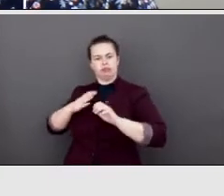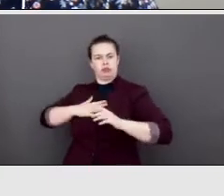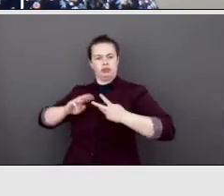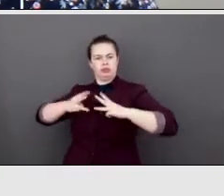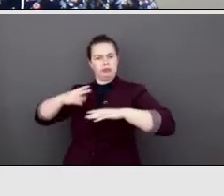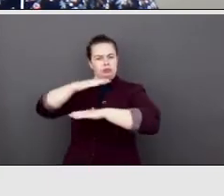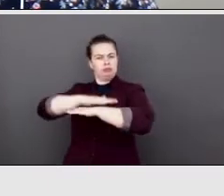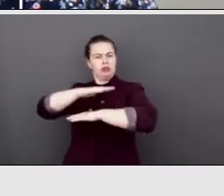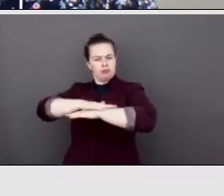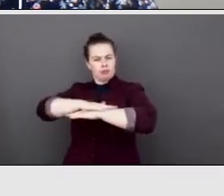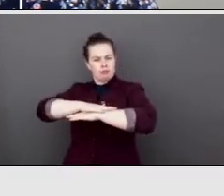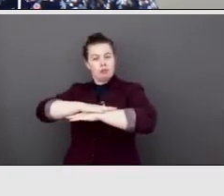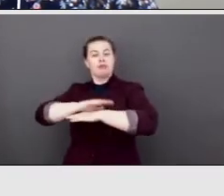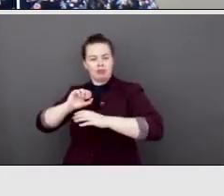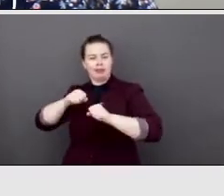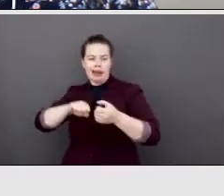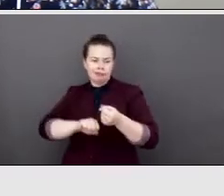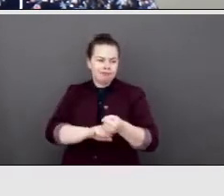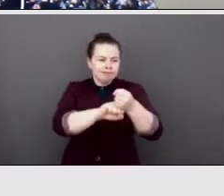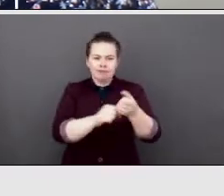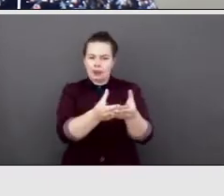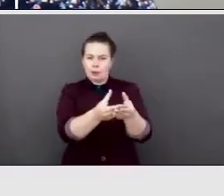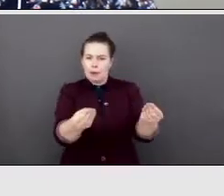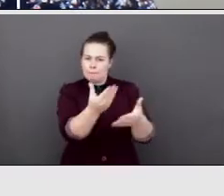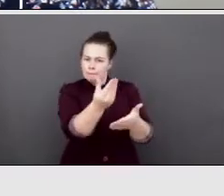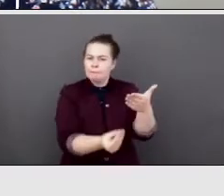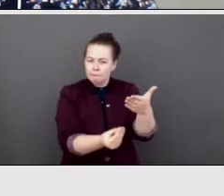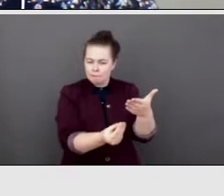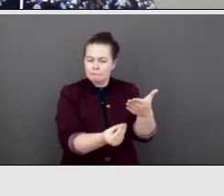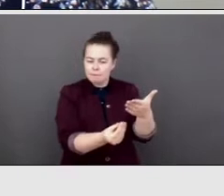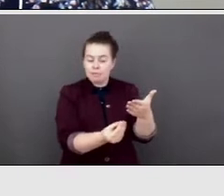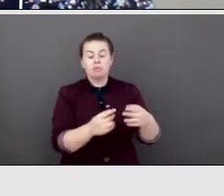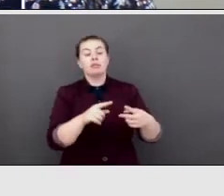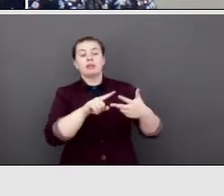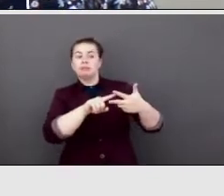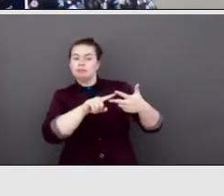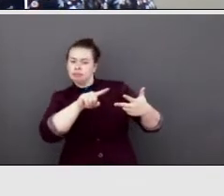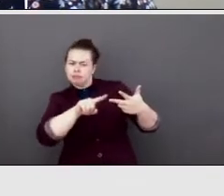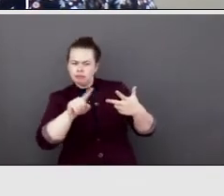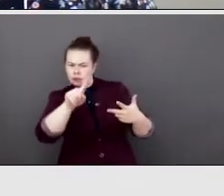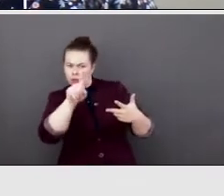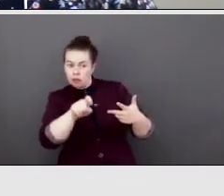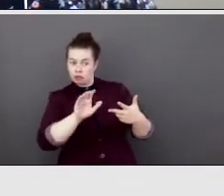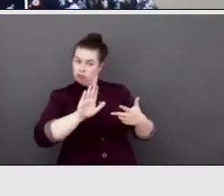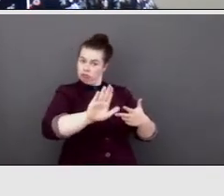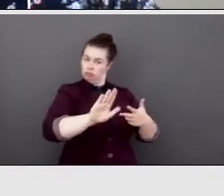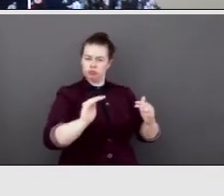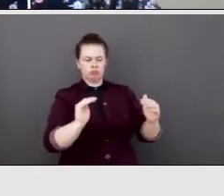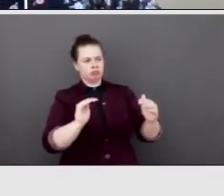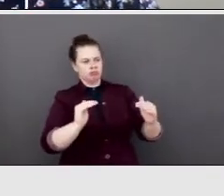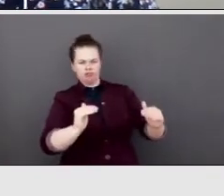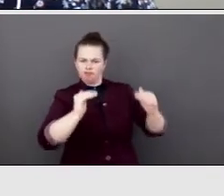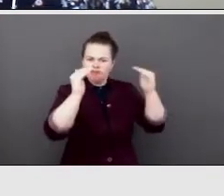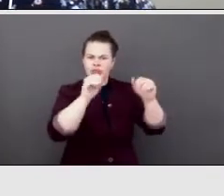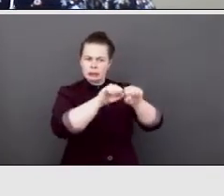healthcare systems lack at the moment and what can Shapes bring to the table? We asked what are the known elements